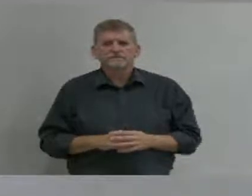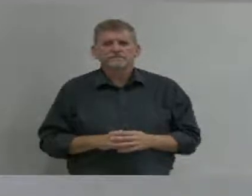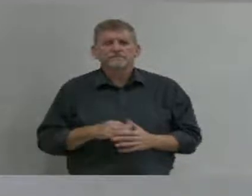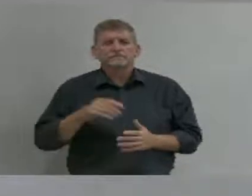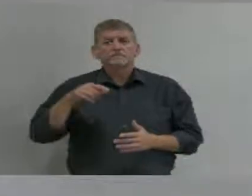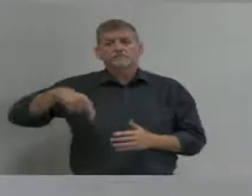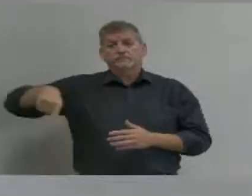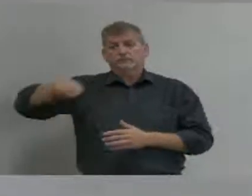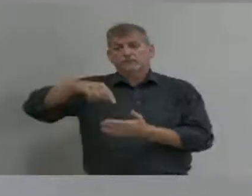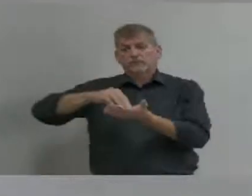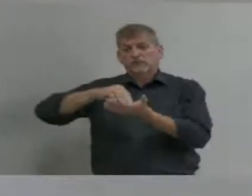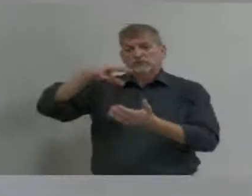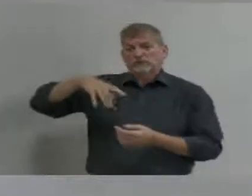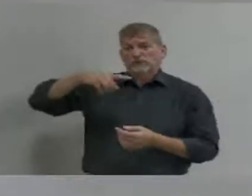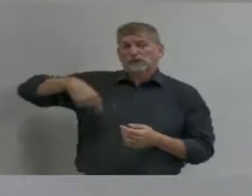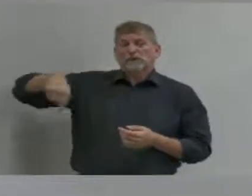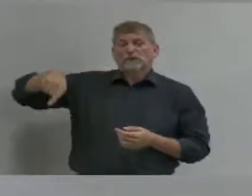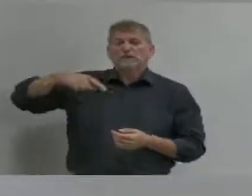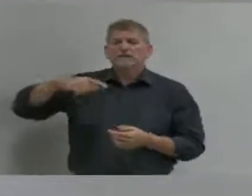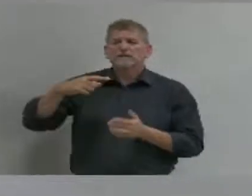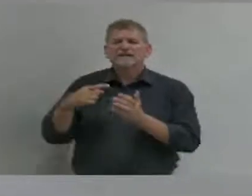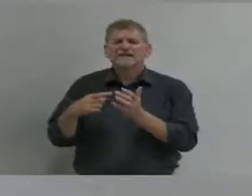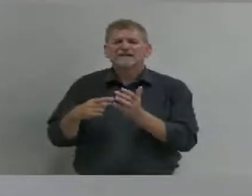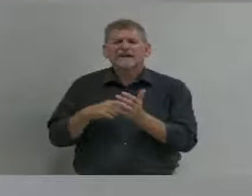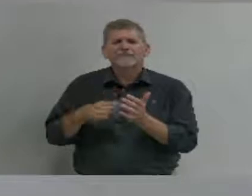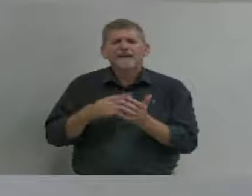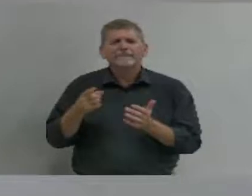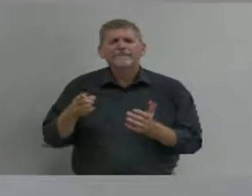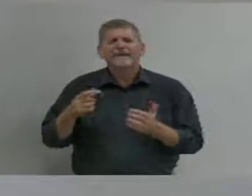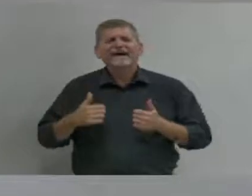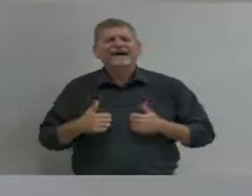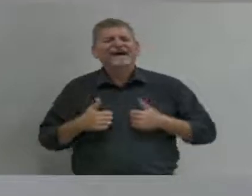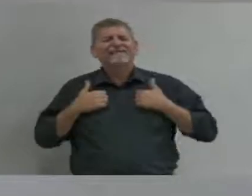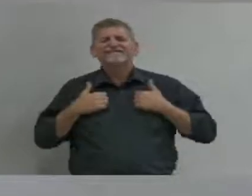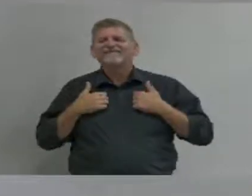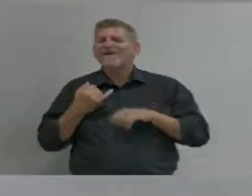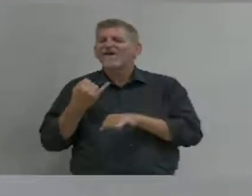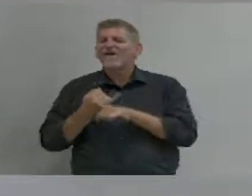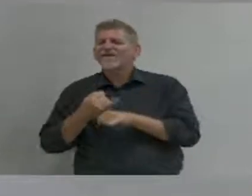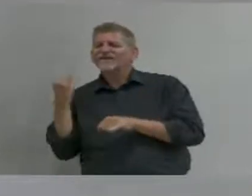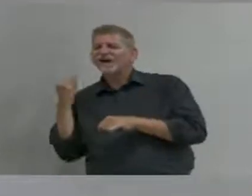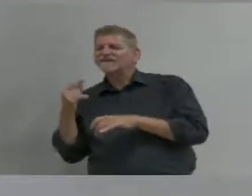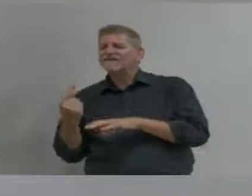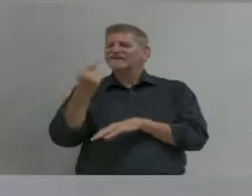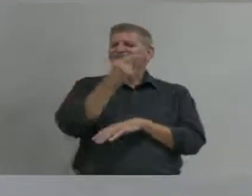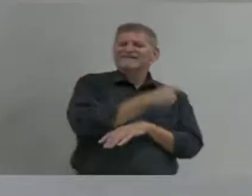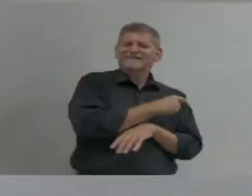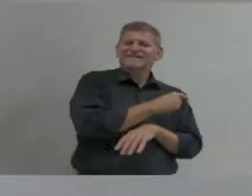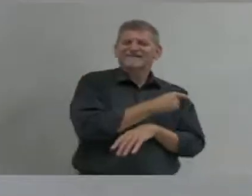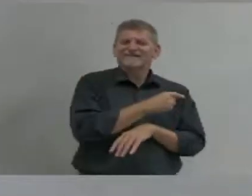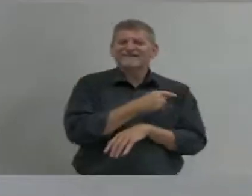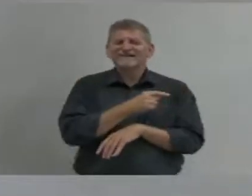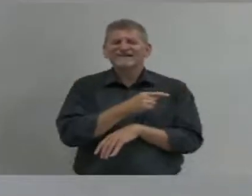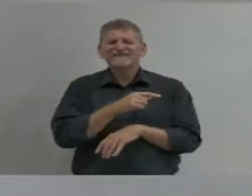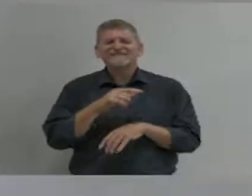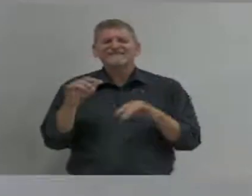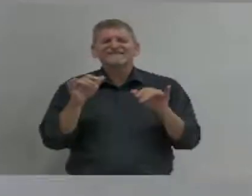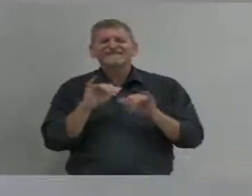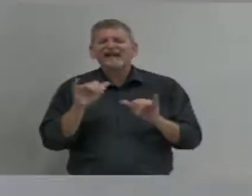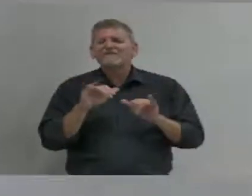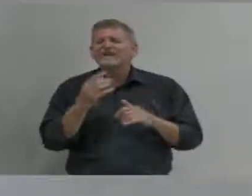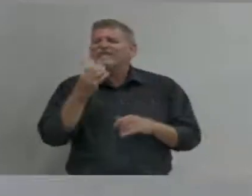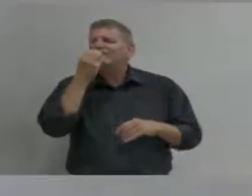aren't live their lives also off of campus, and they are going to the same grocery stores, the same restaurants, the